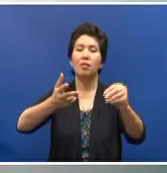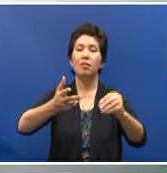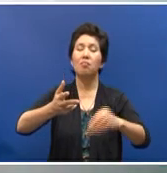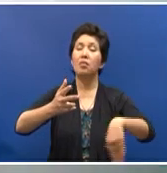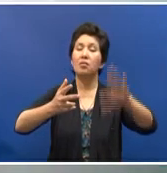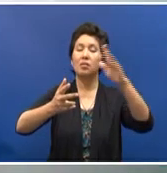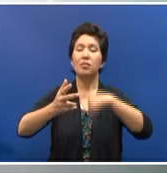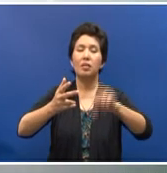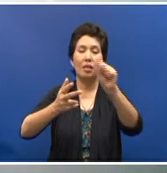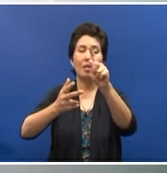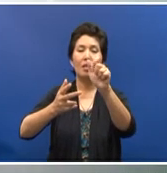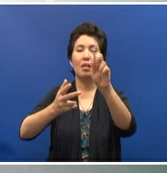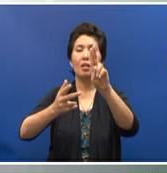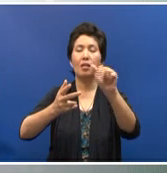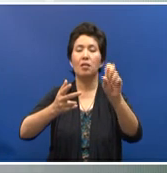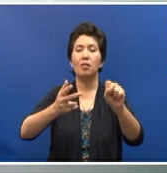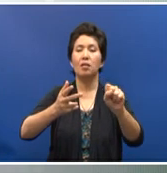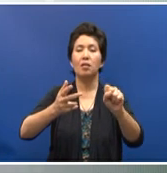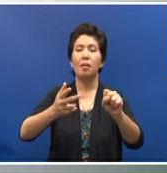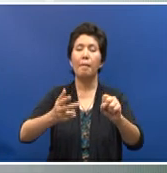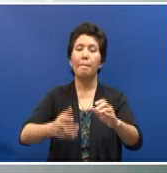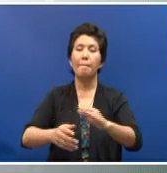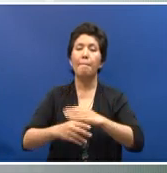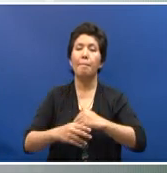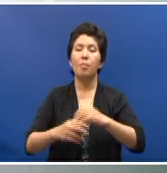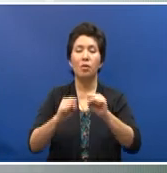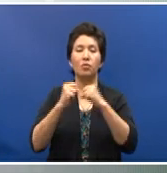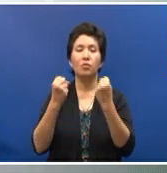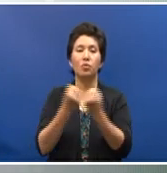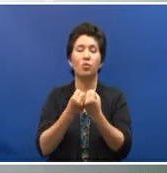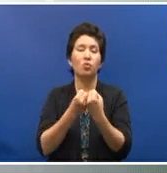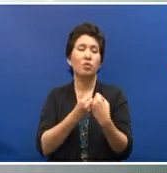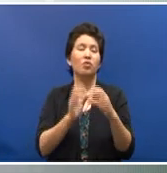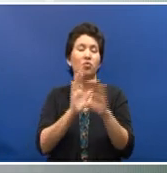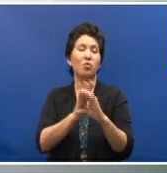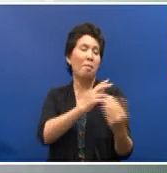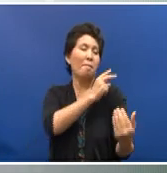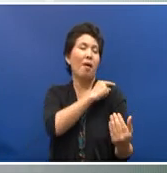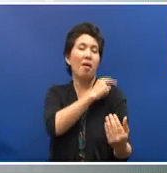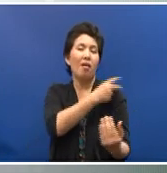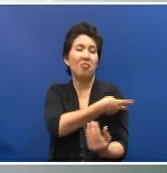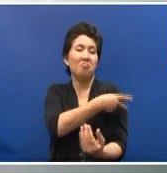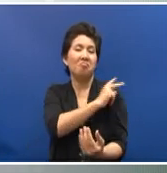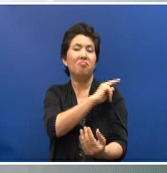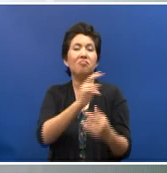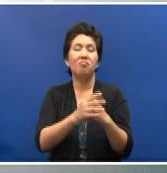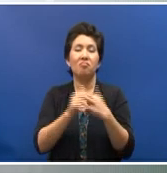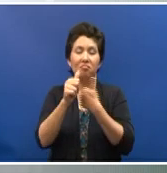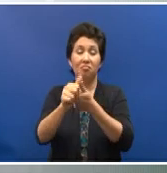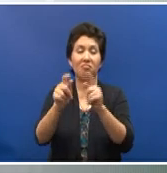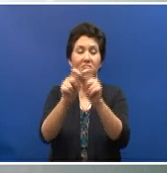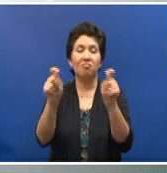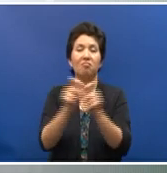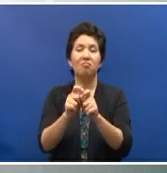is referring to manifestation of social inequality. Okay, it refers to the